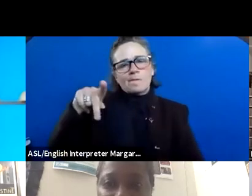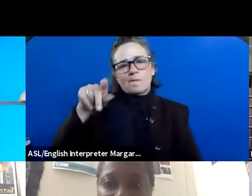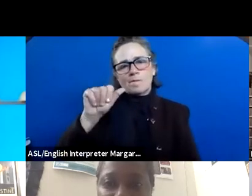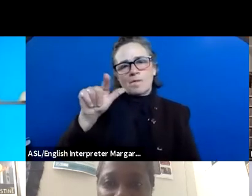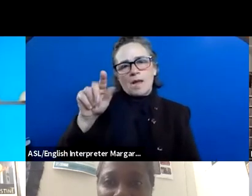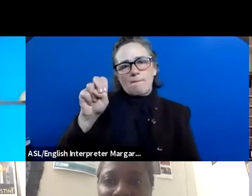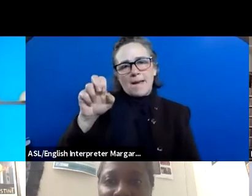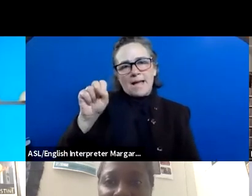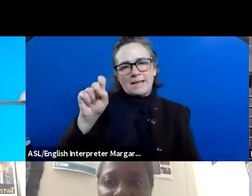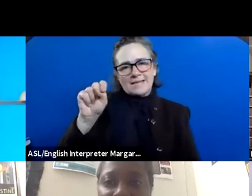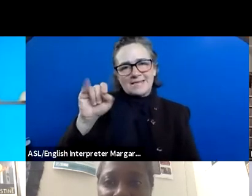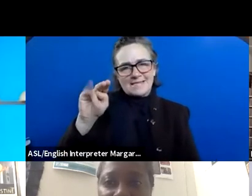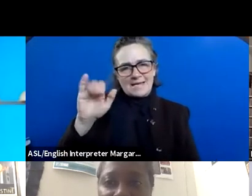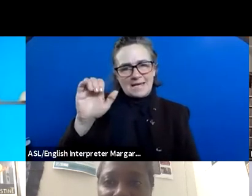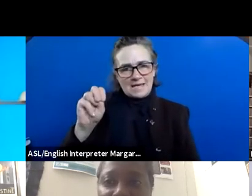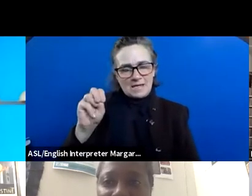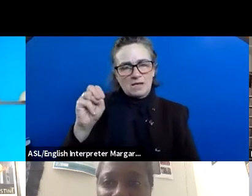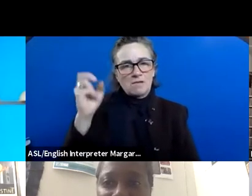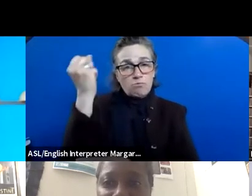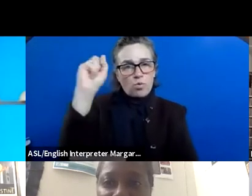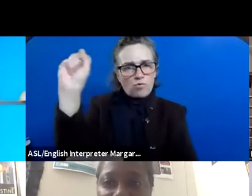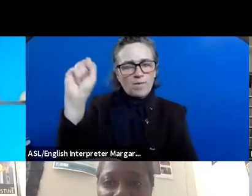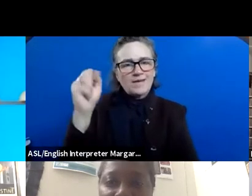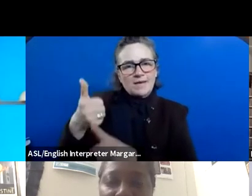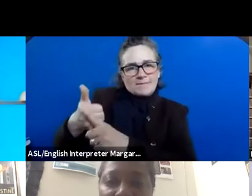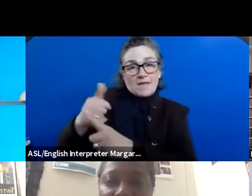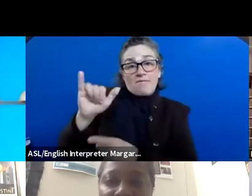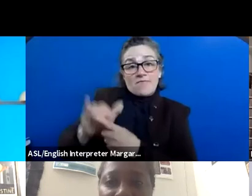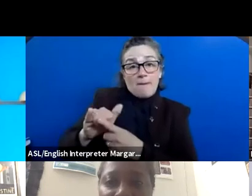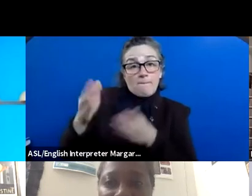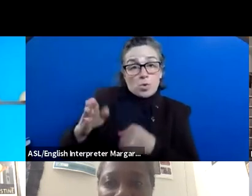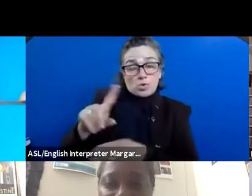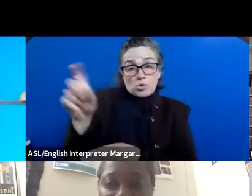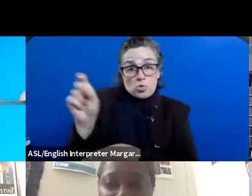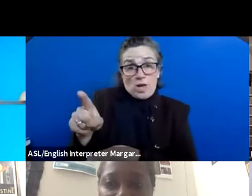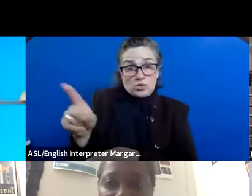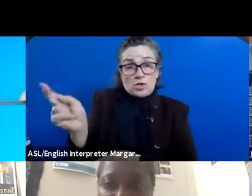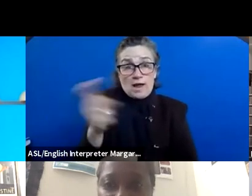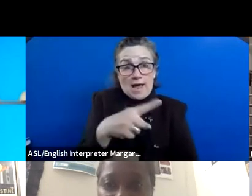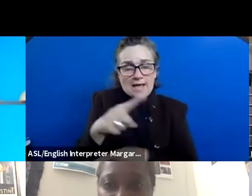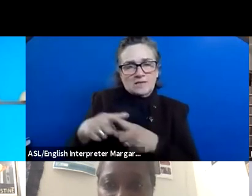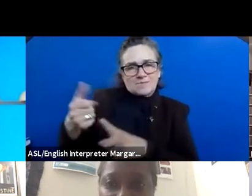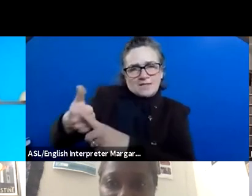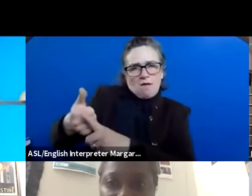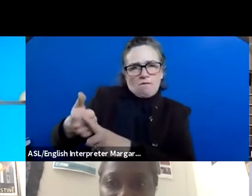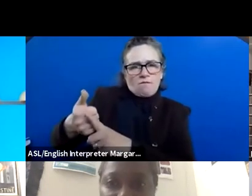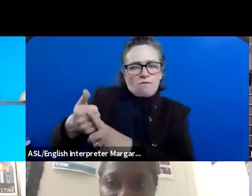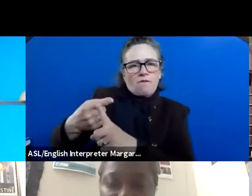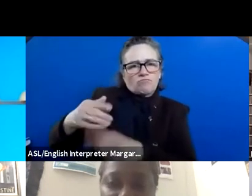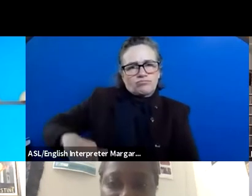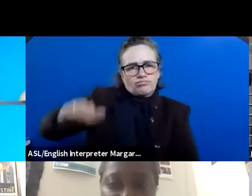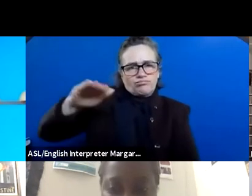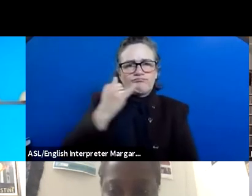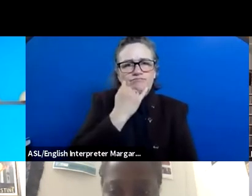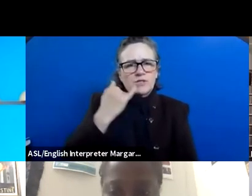Israeli, he would like to encourage dialogue. What are your thoughts about dialogue with Israel?